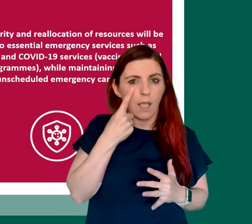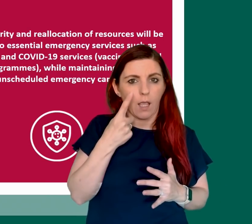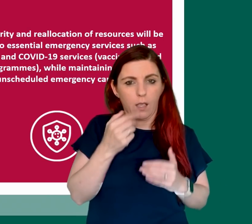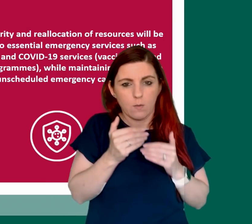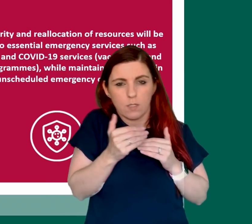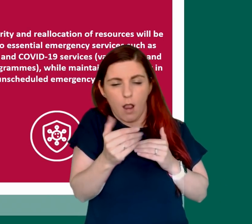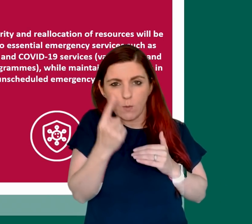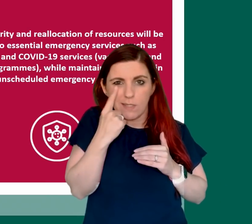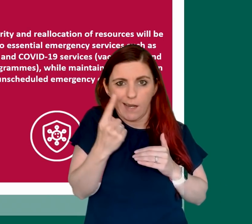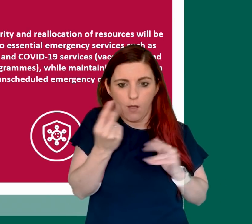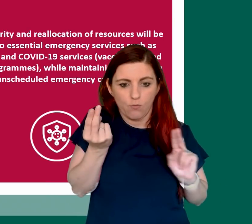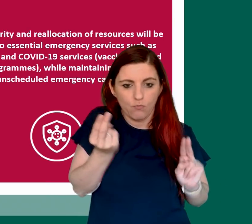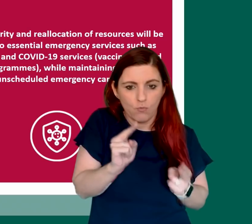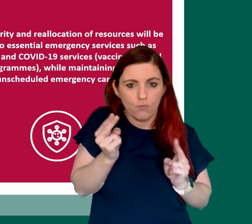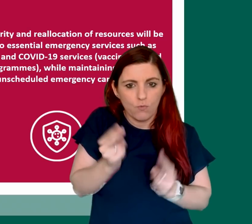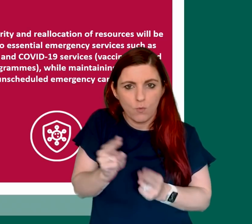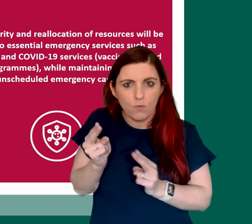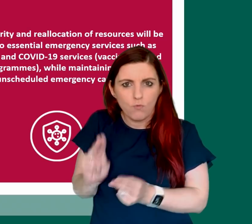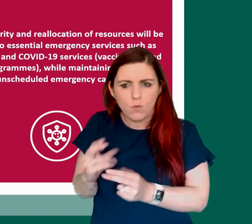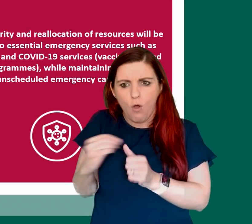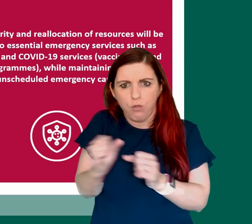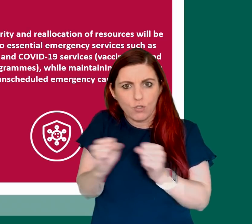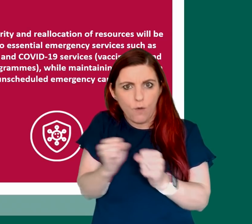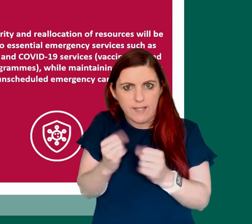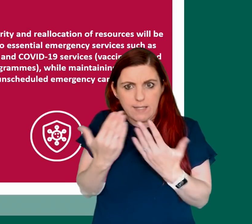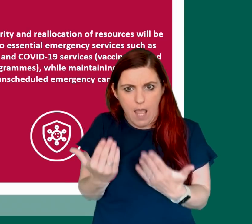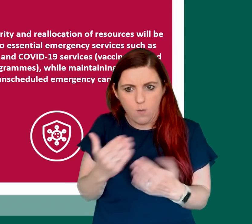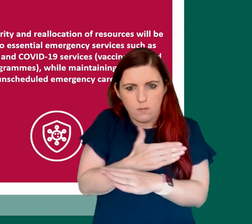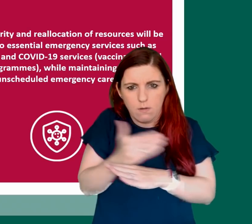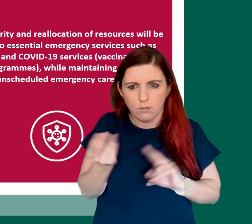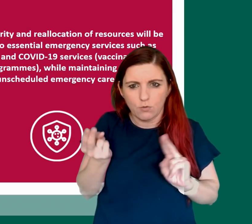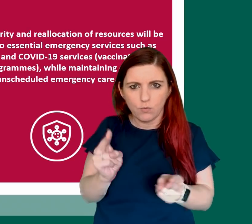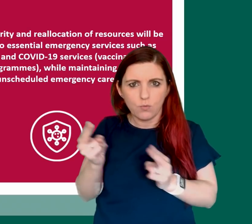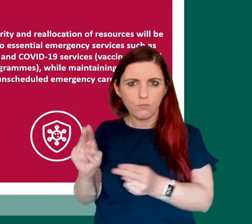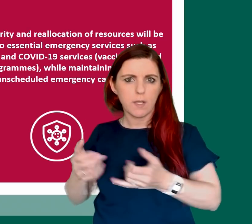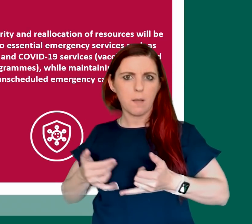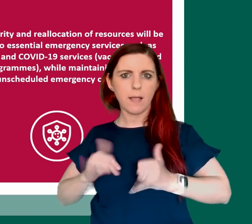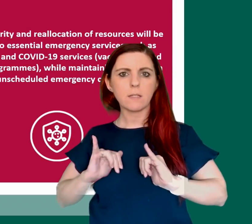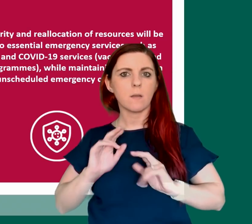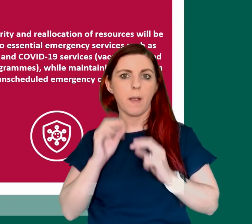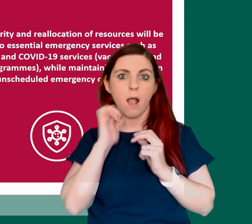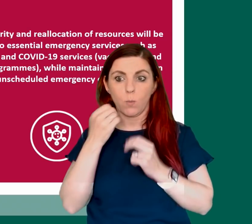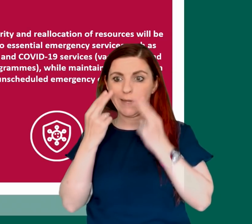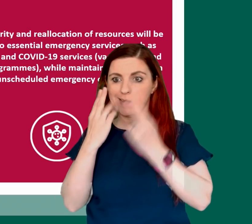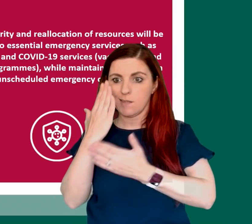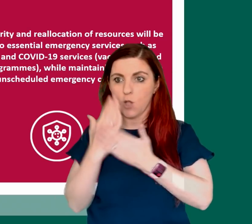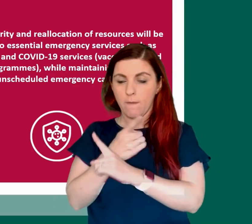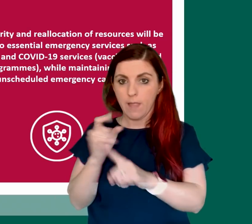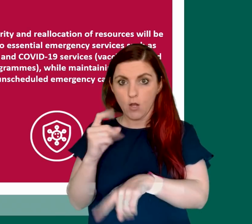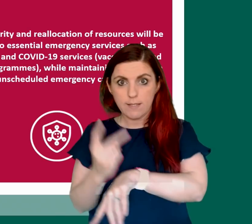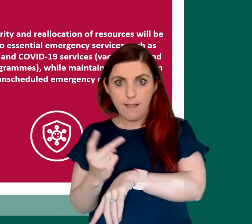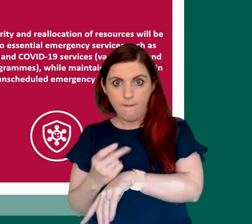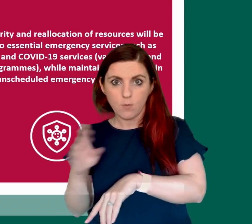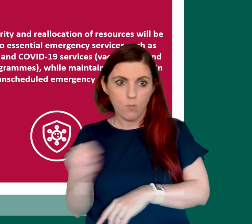starting to see, reduced capacity across some of those other services in terms of the need now for staff to be working in